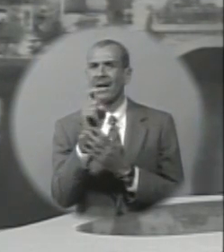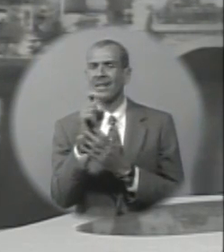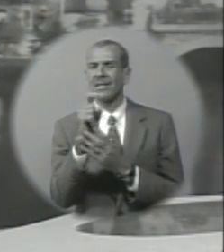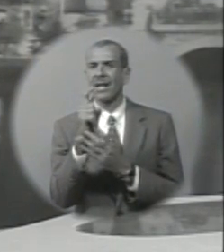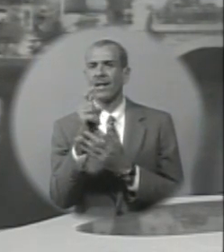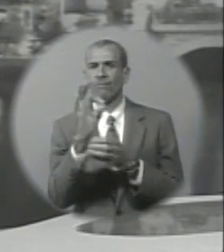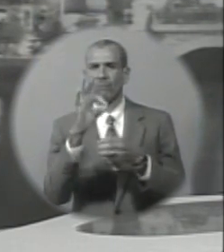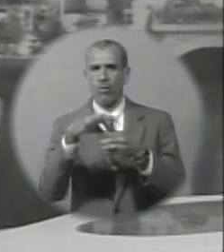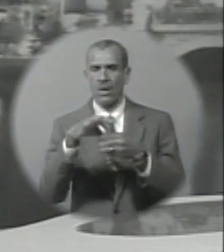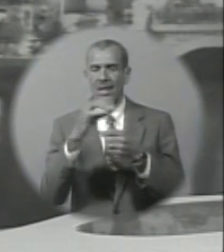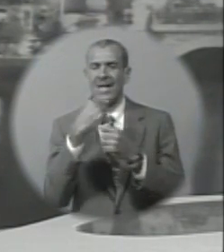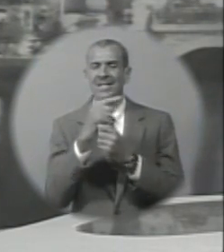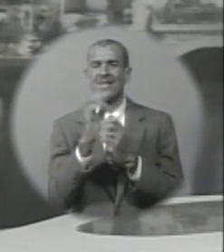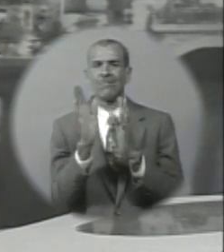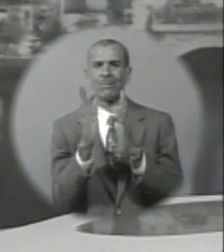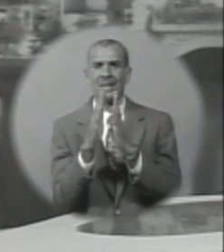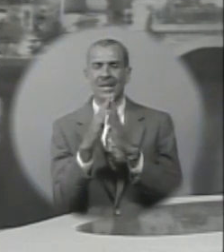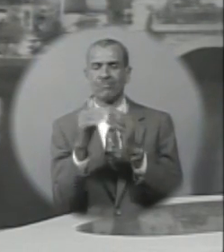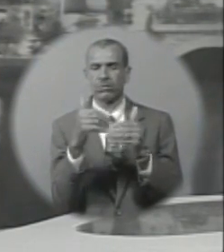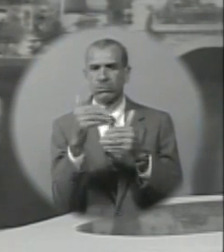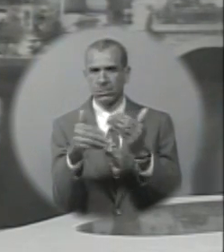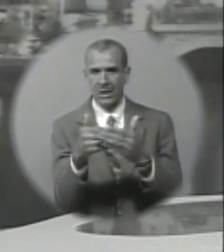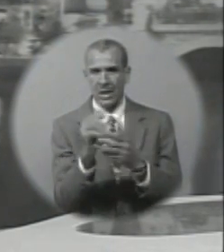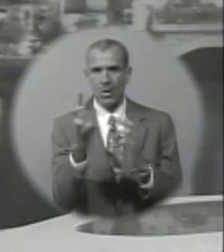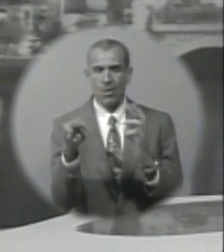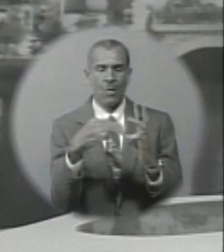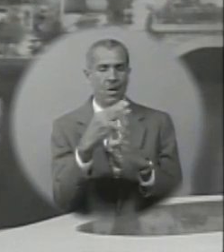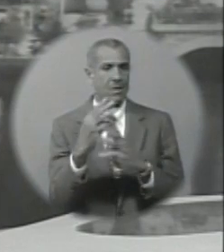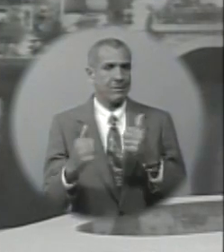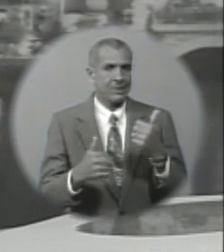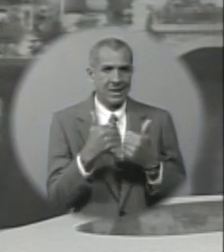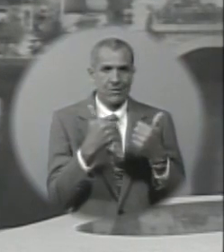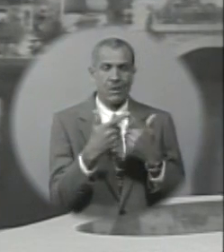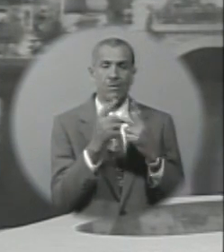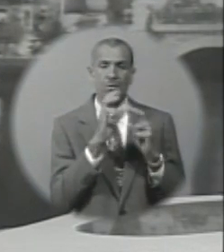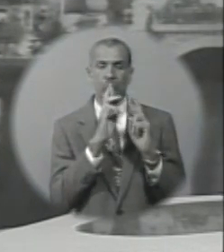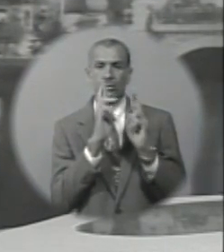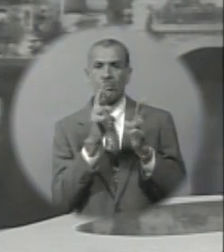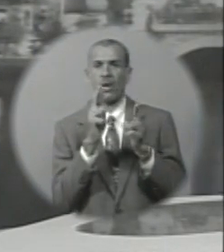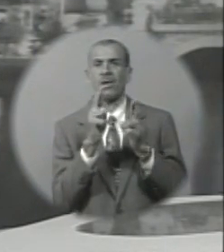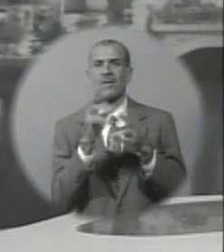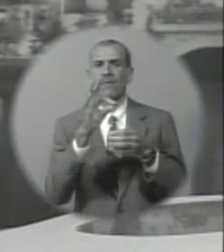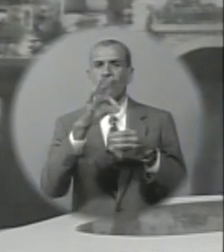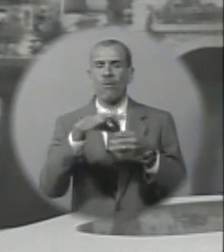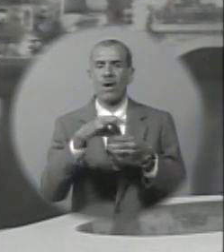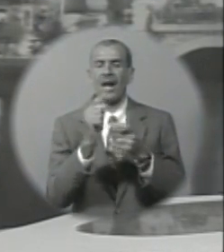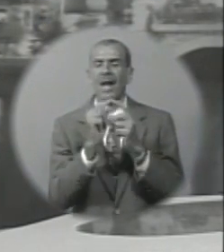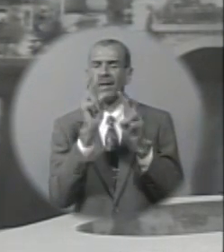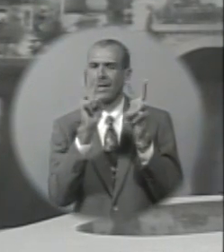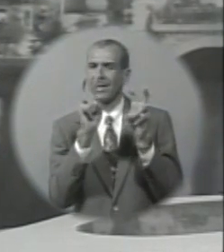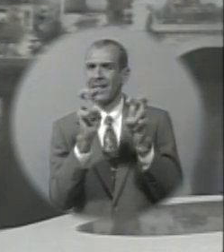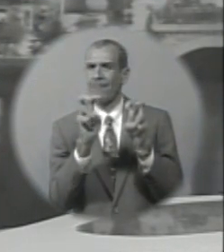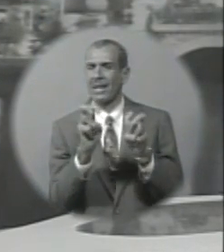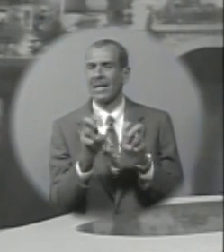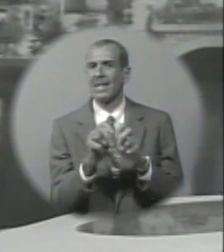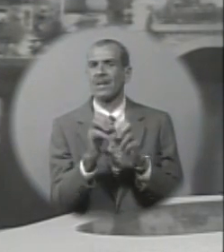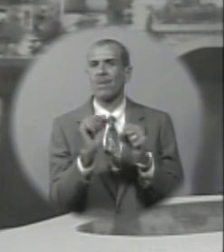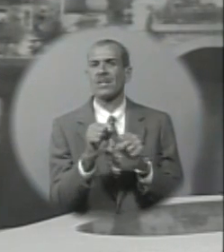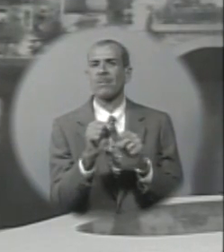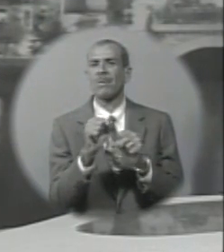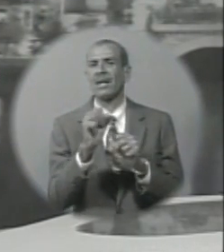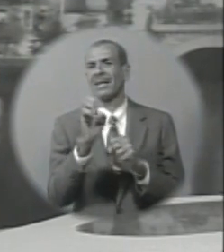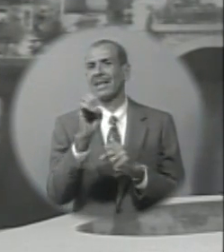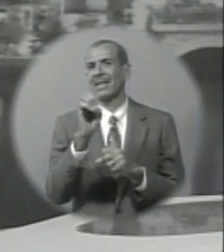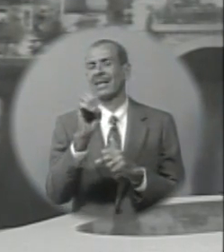meeting comes as the European Union and the world are reacting to the results of the vote and examining the possible consequences